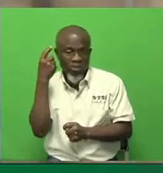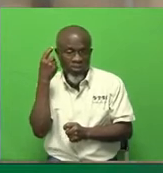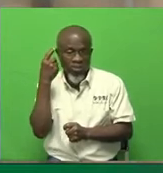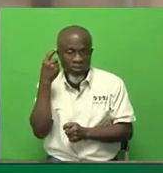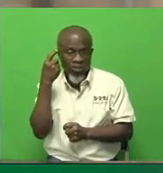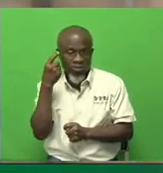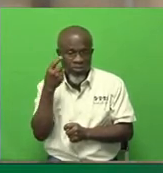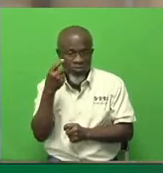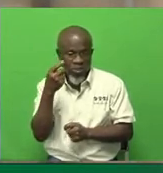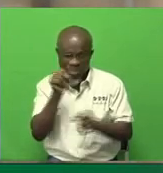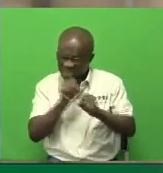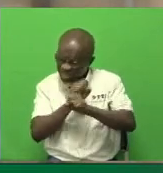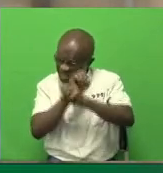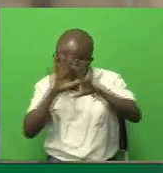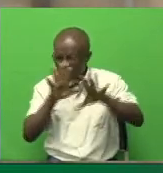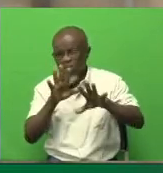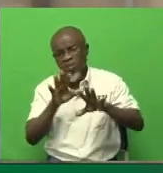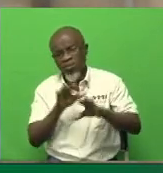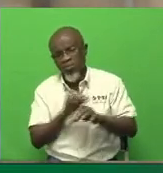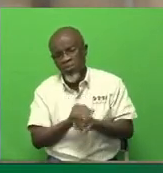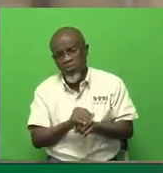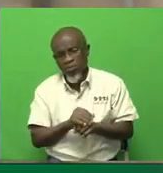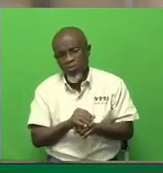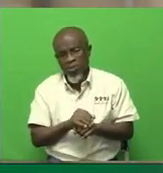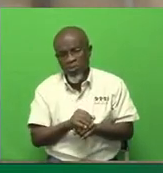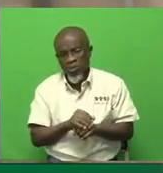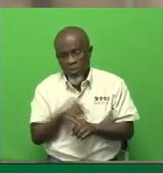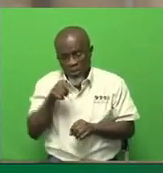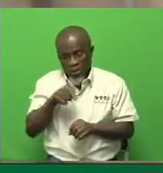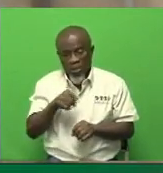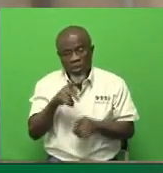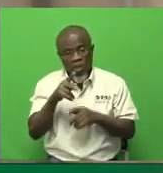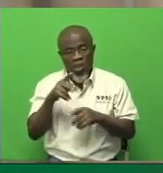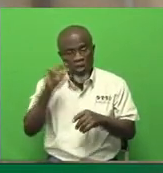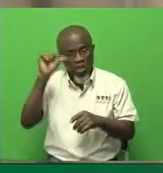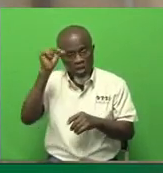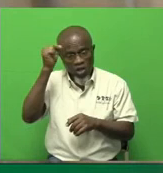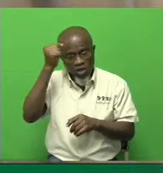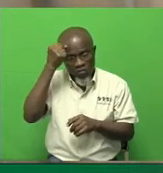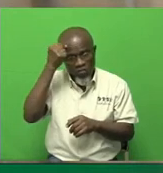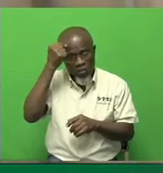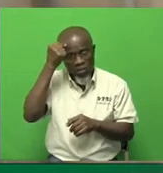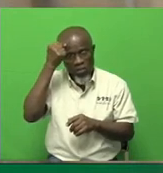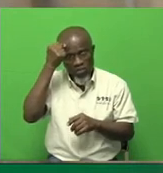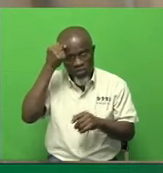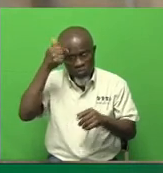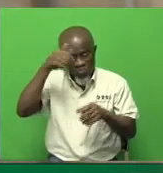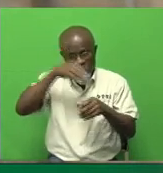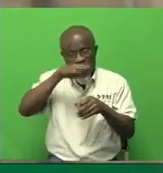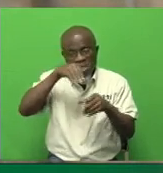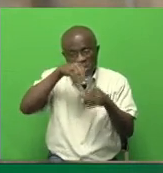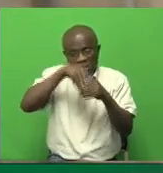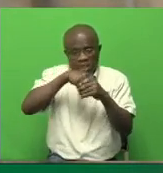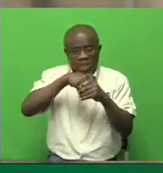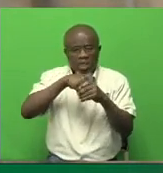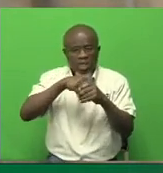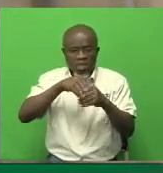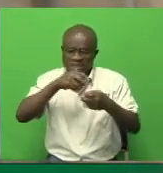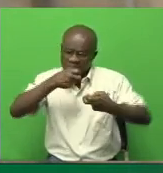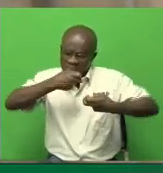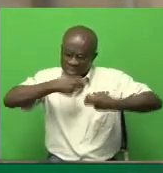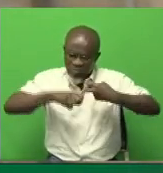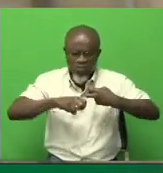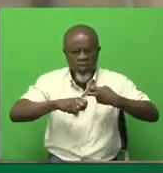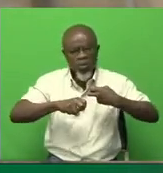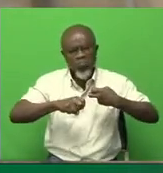well fairly well that as a government facing difficult circumstances we had